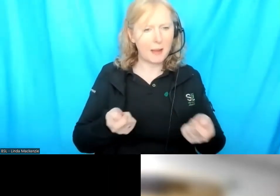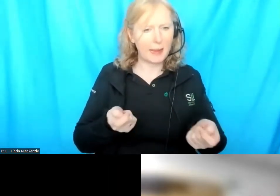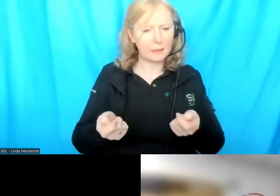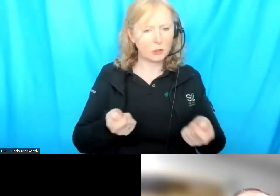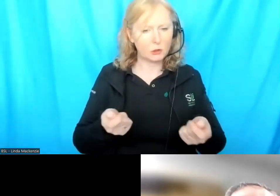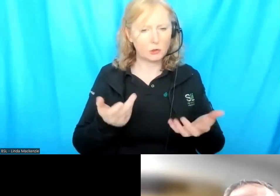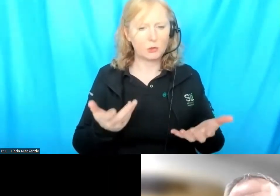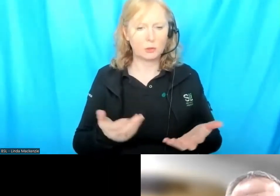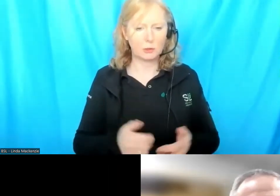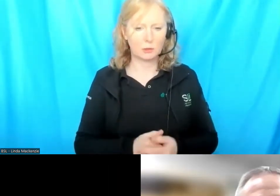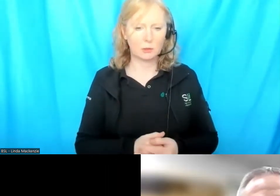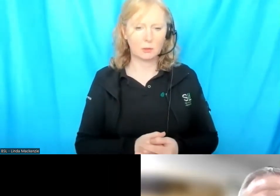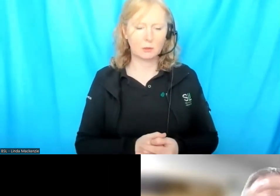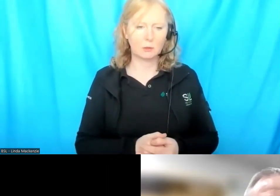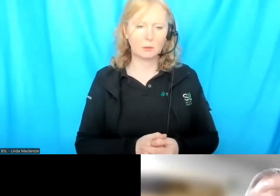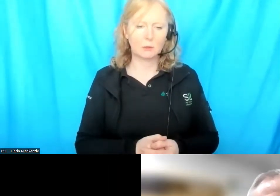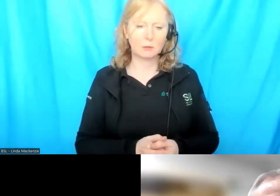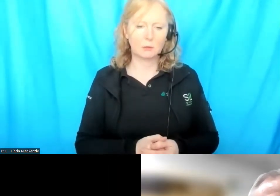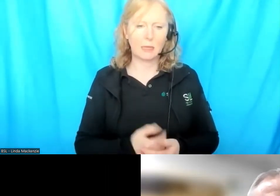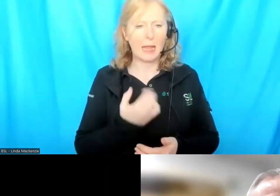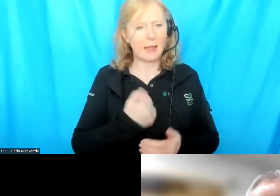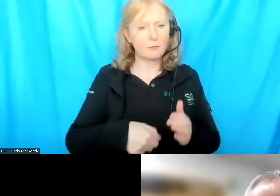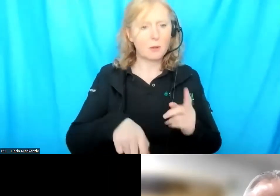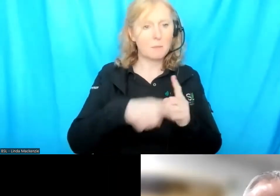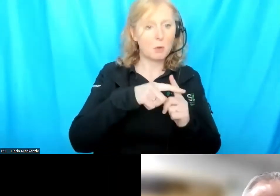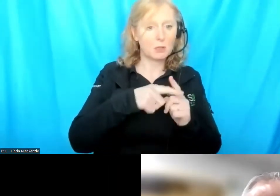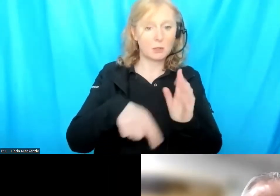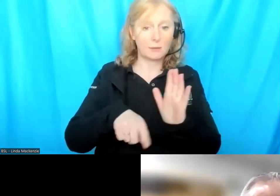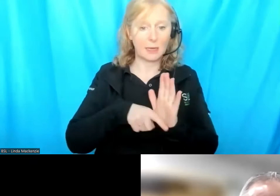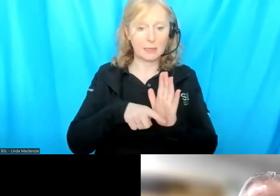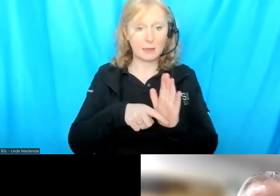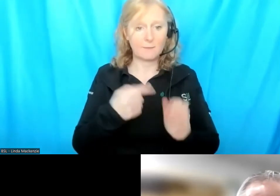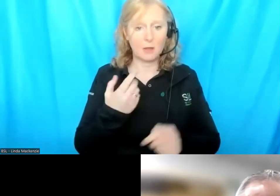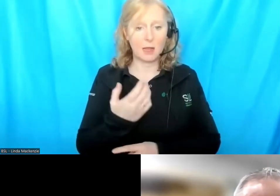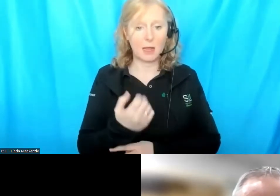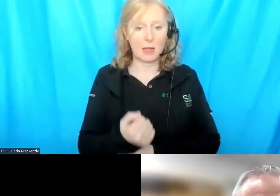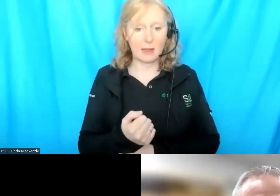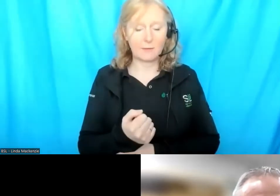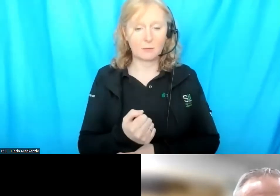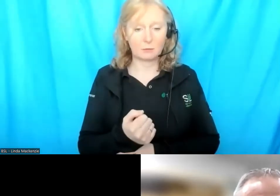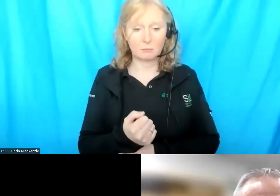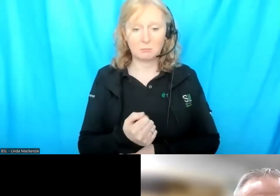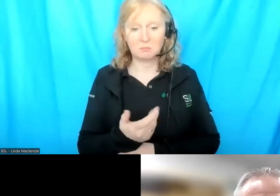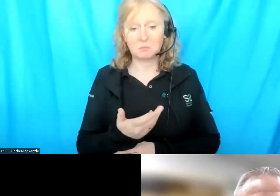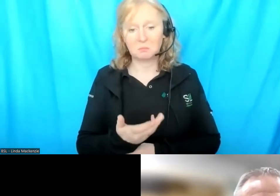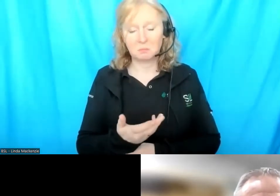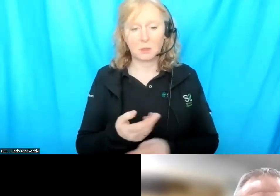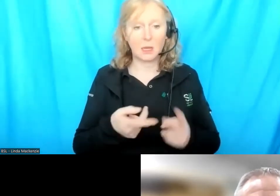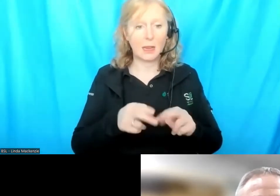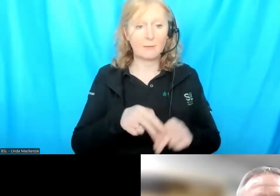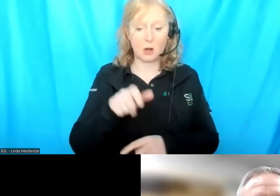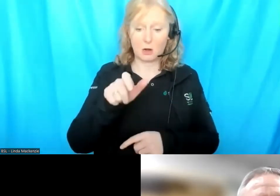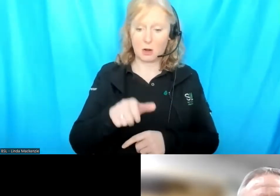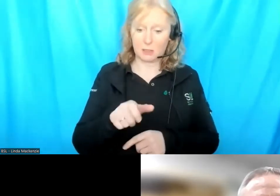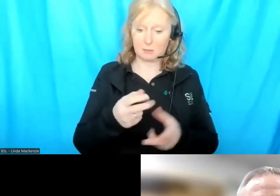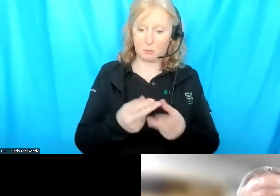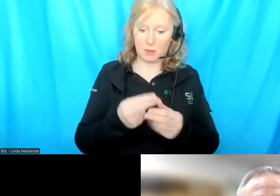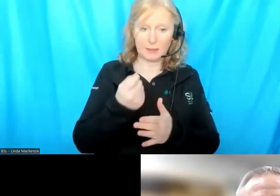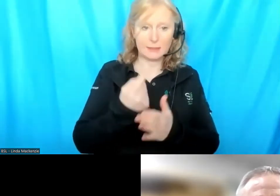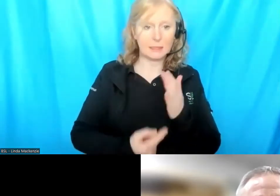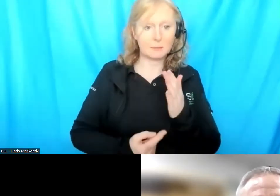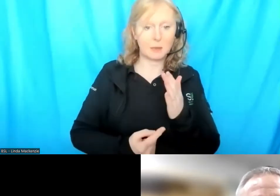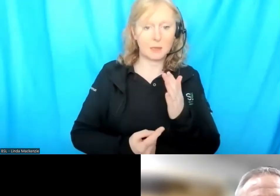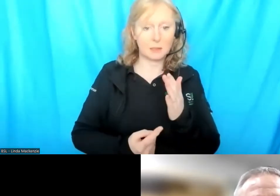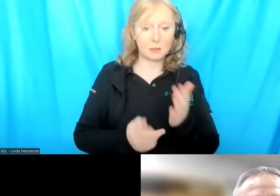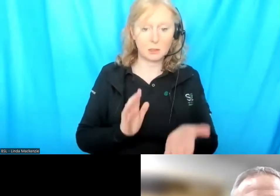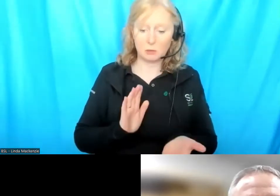there's positives and negatives. If a customer with a disability comes on and they have a